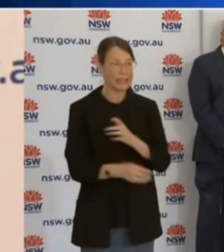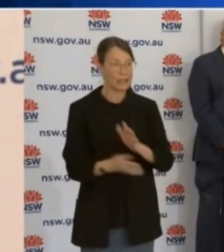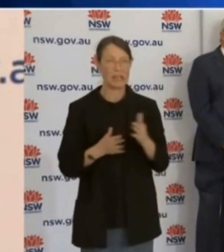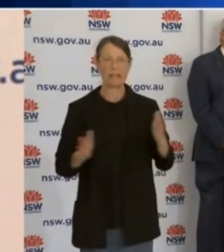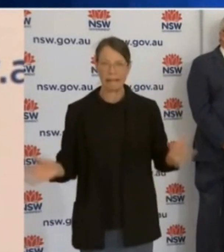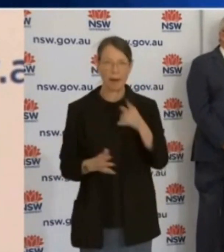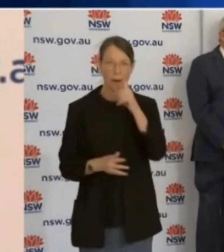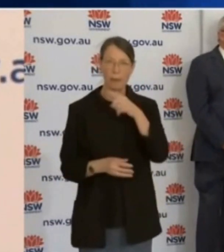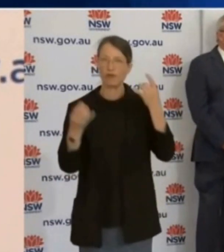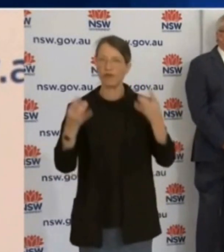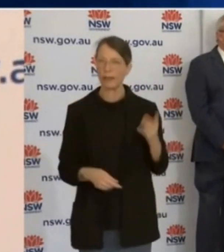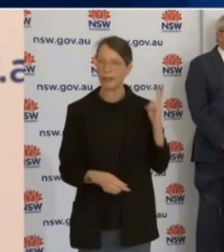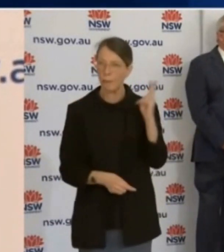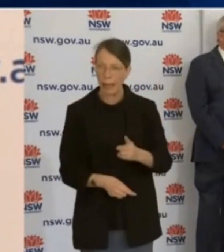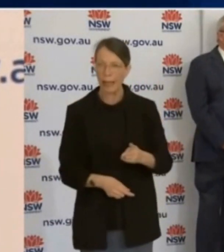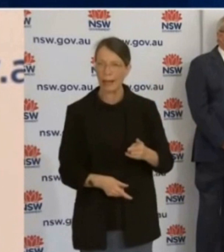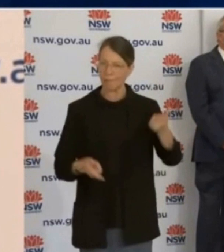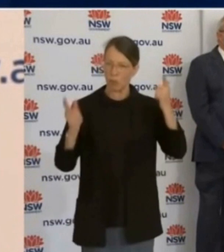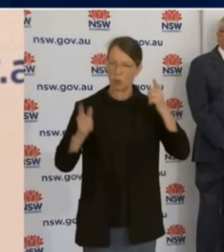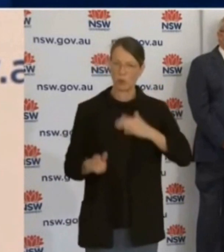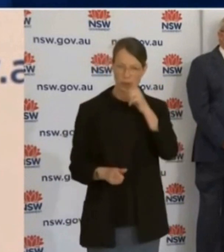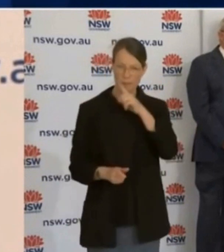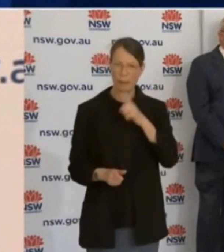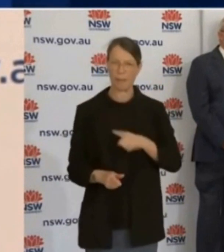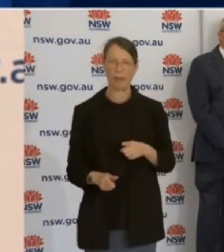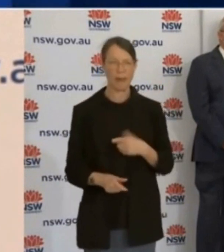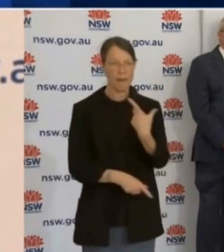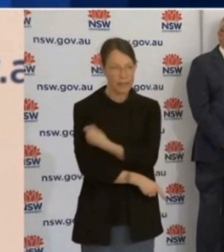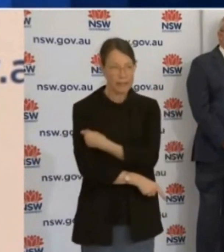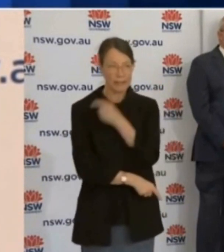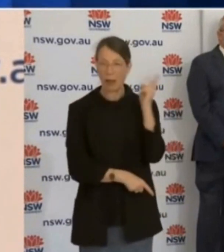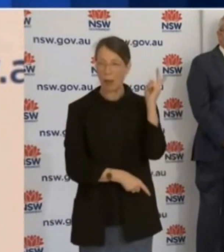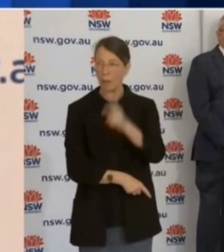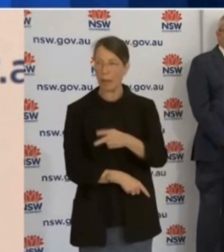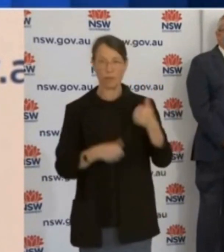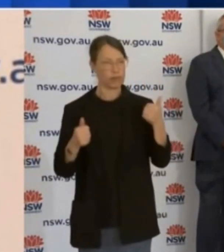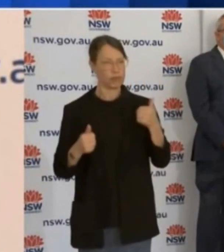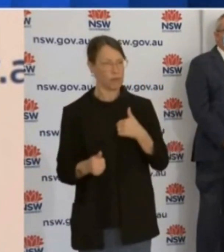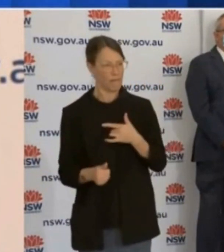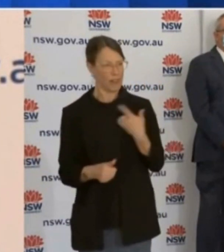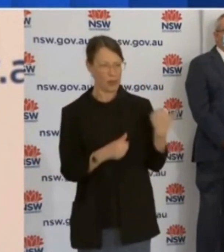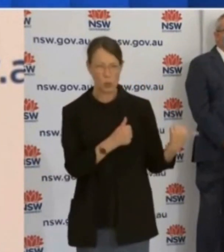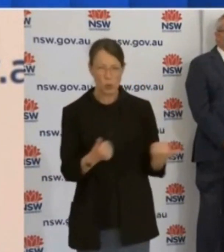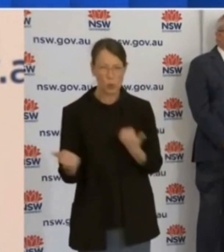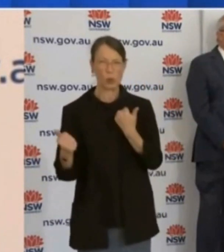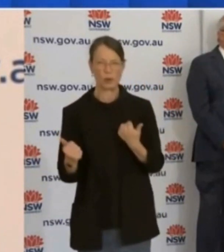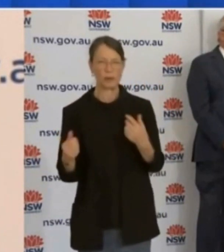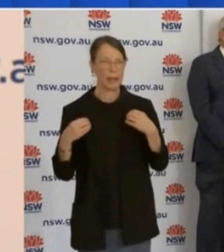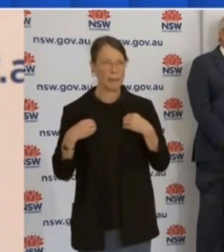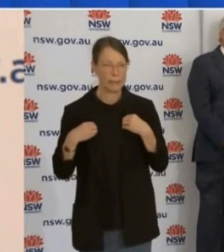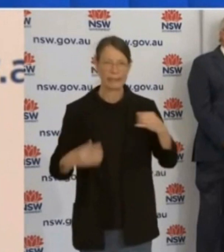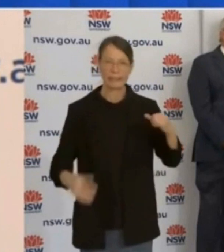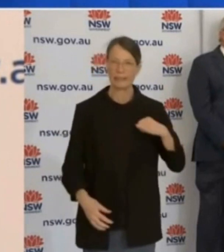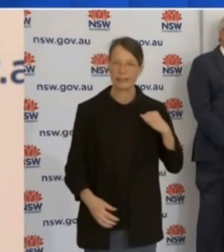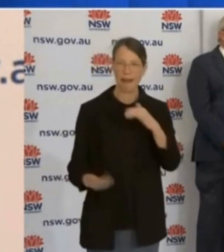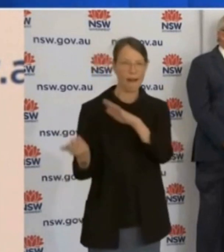wants that, that is not a bad thing. It gives us a greater degree of comfort to know that business and community and employees are working together